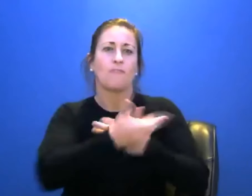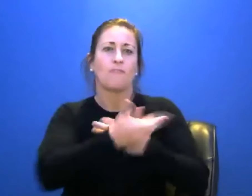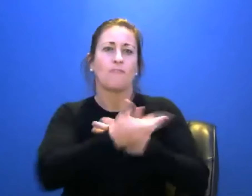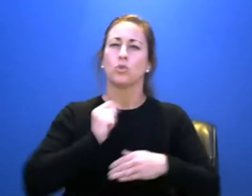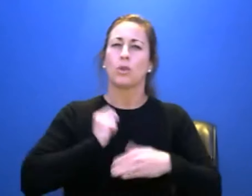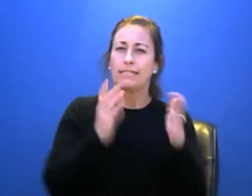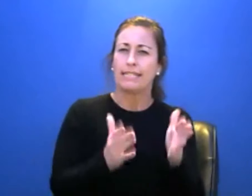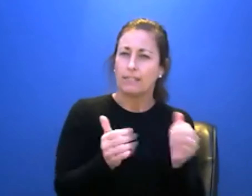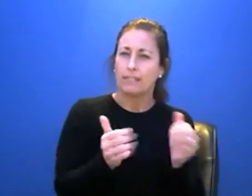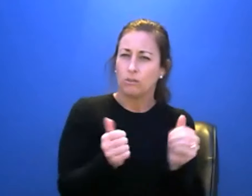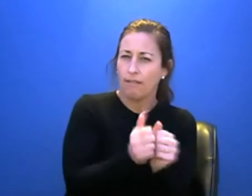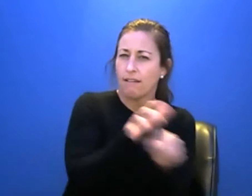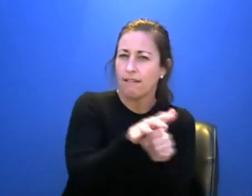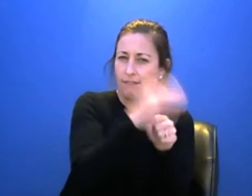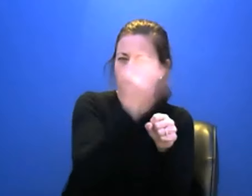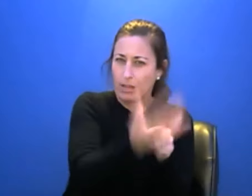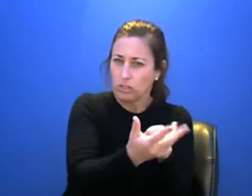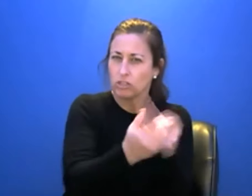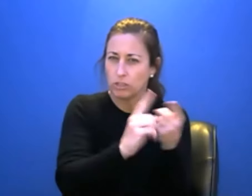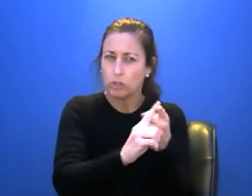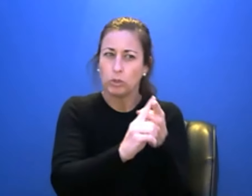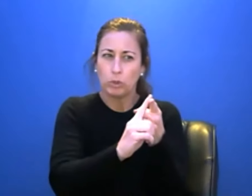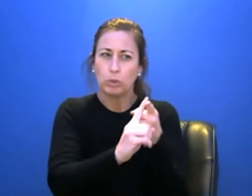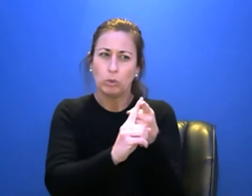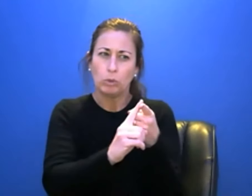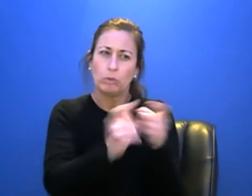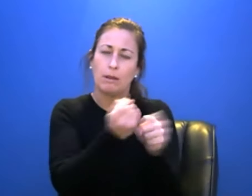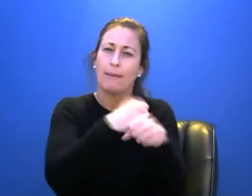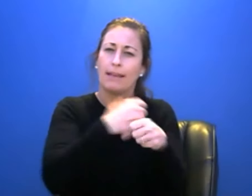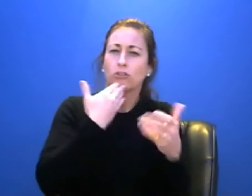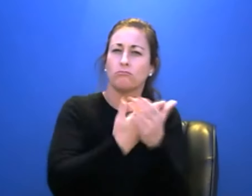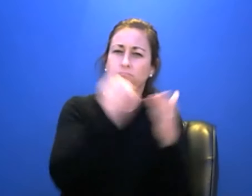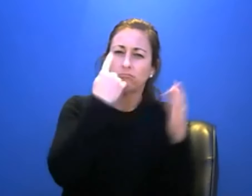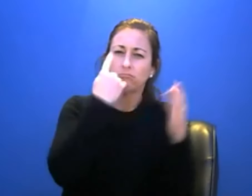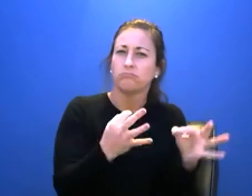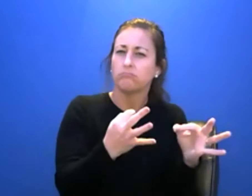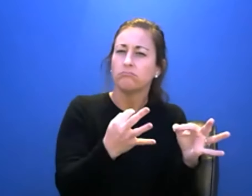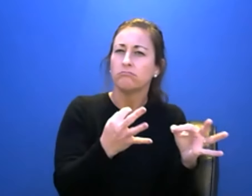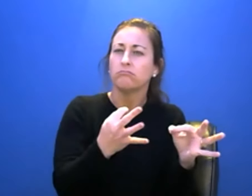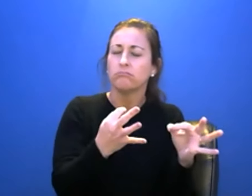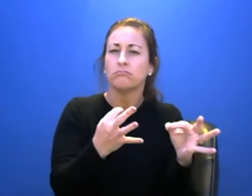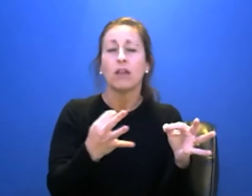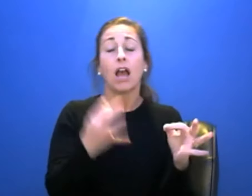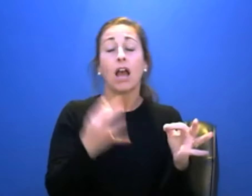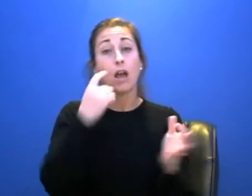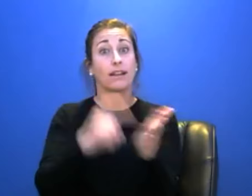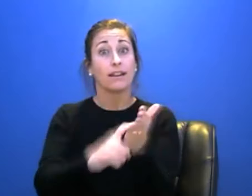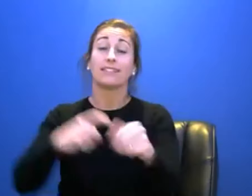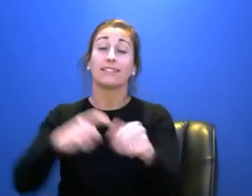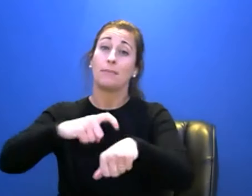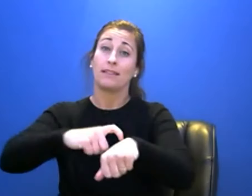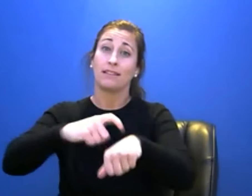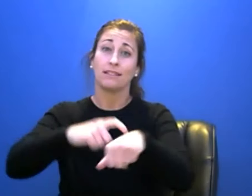enough information to be able to make informed decisions. We do understand and recognize that timing is of